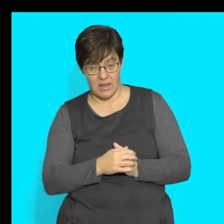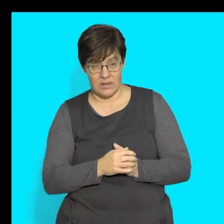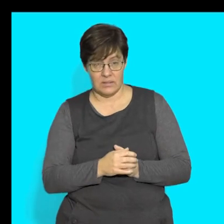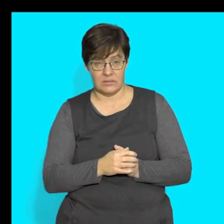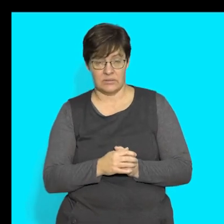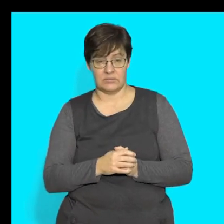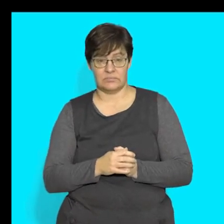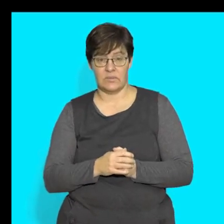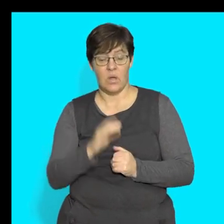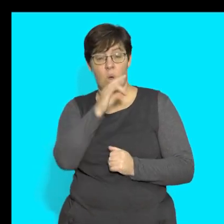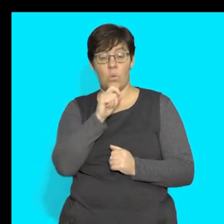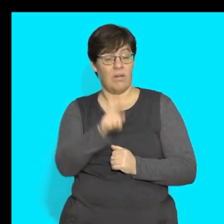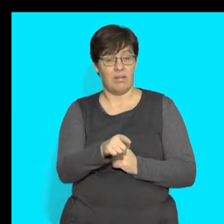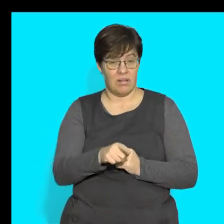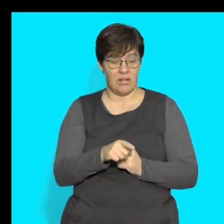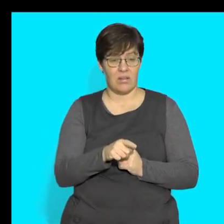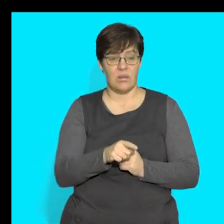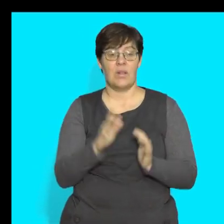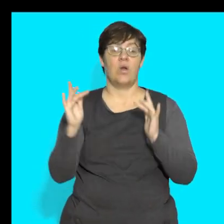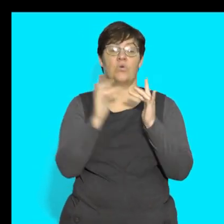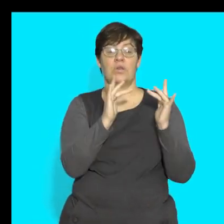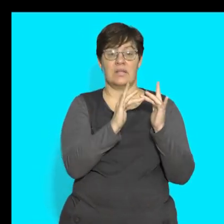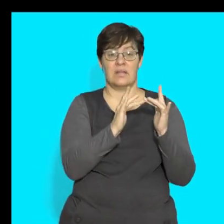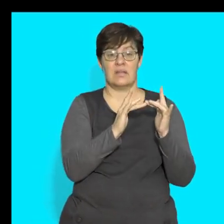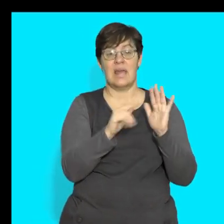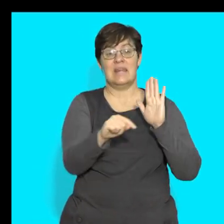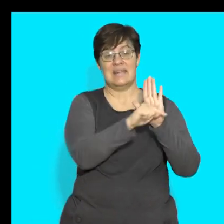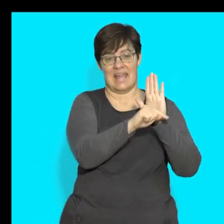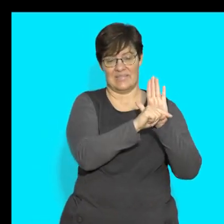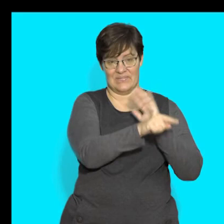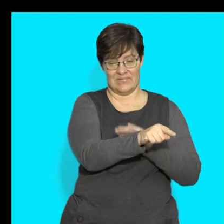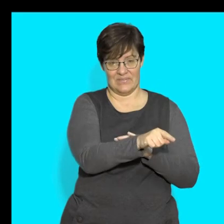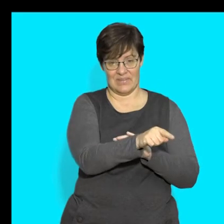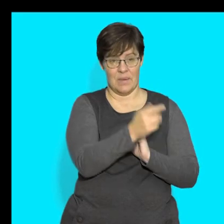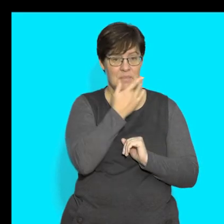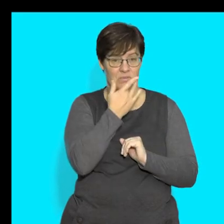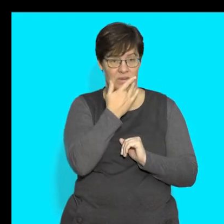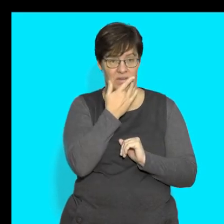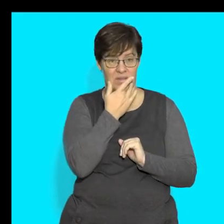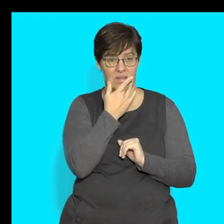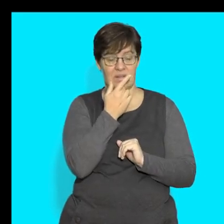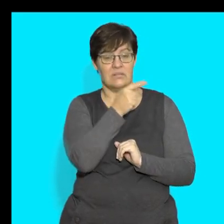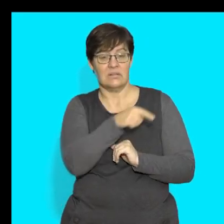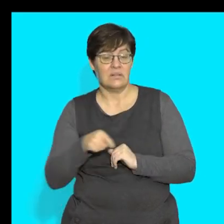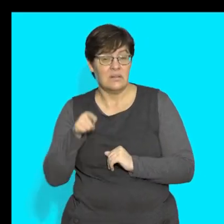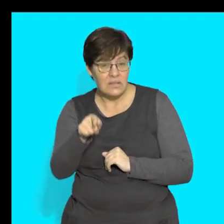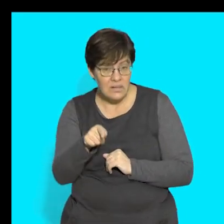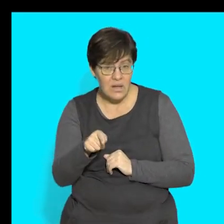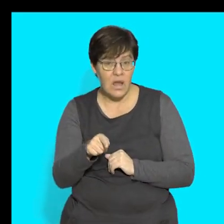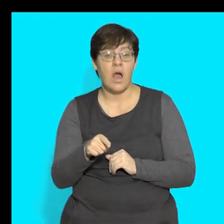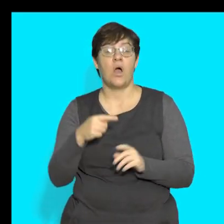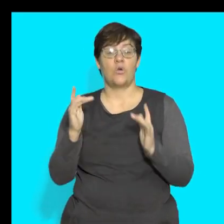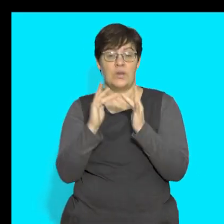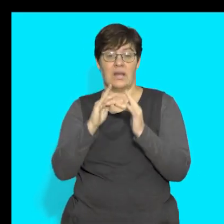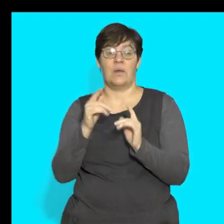we recognize is that this part of the coil is now going to be connected to the negative terminal of the battery, and this part of the